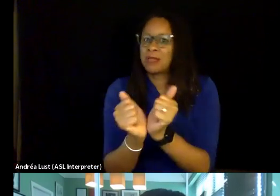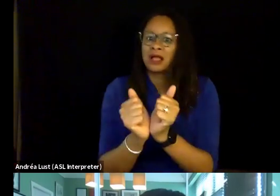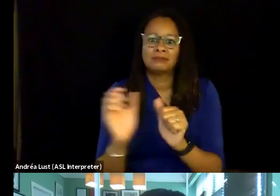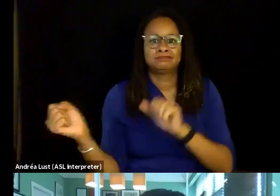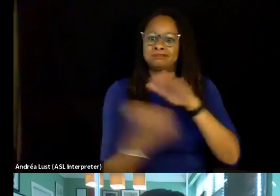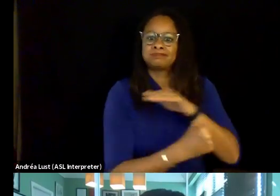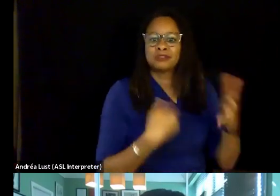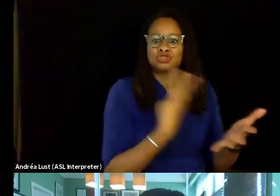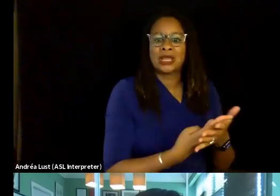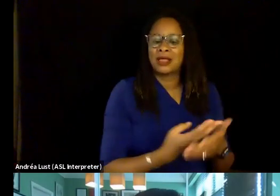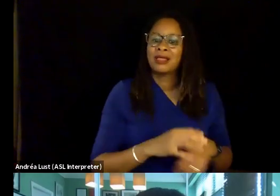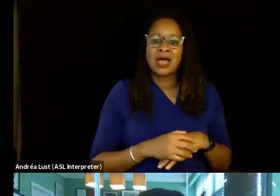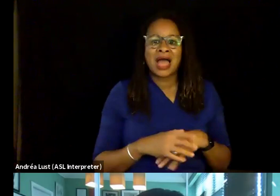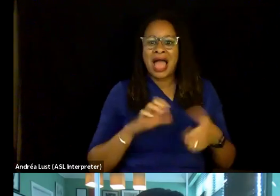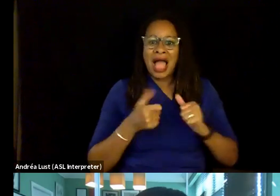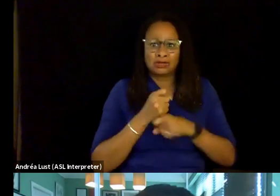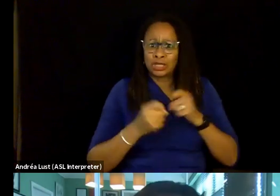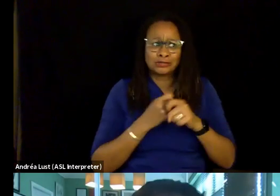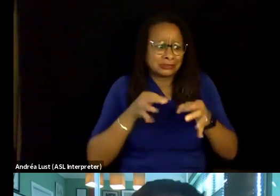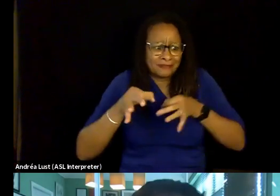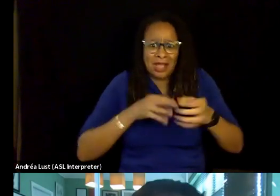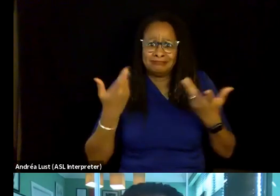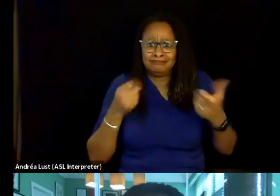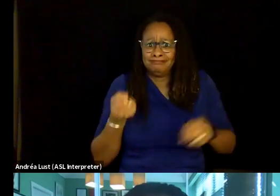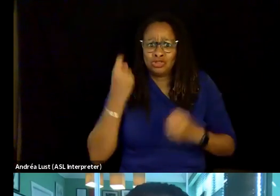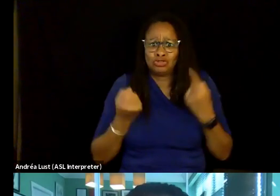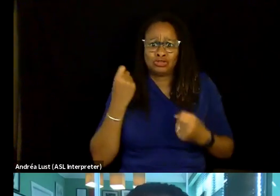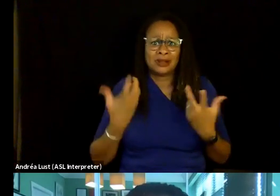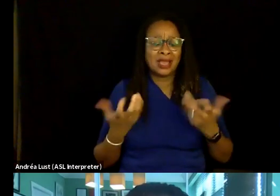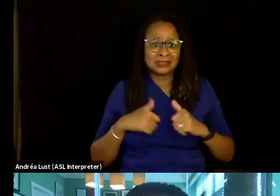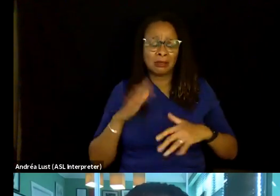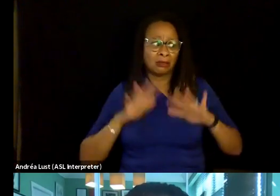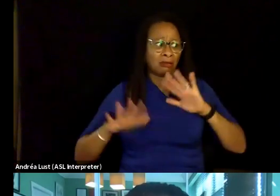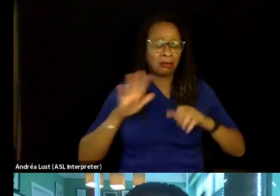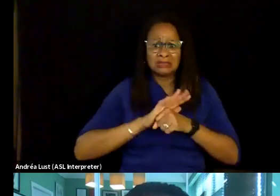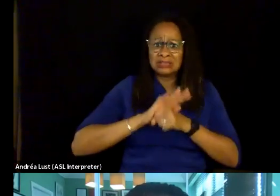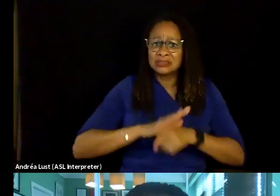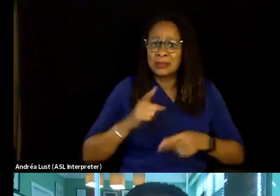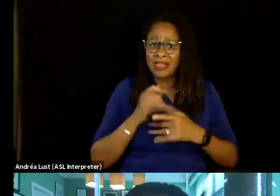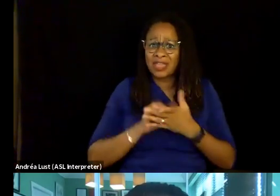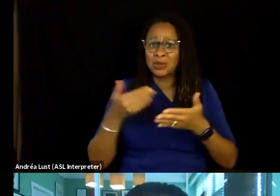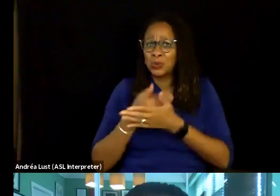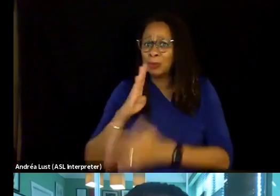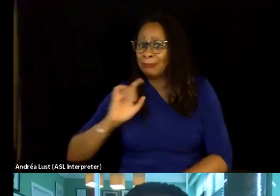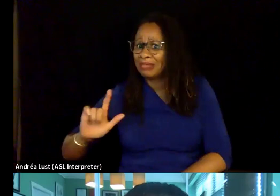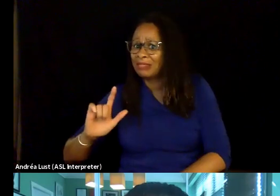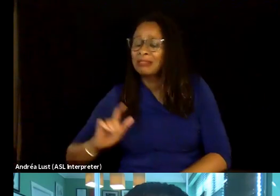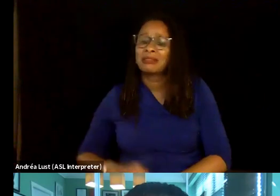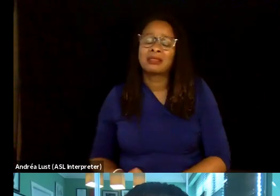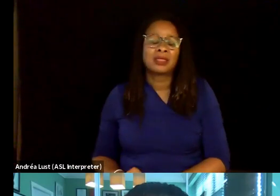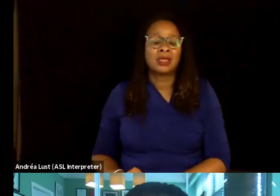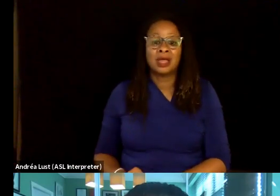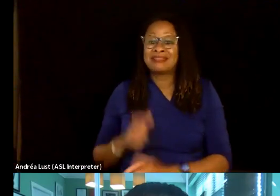what was included, how terrorism was defined. So everyone suspends about this anti-terrorism bill. The